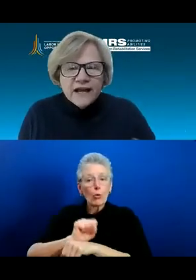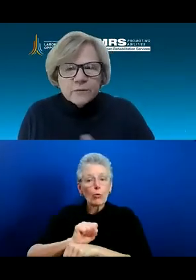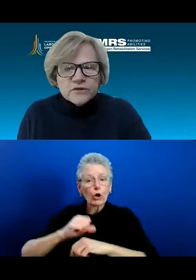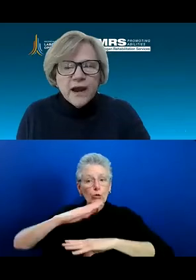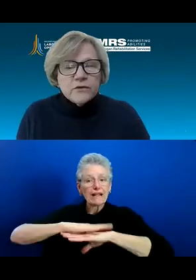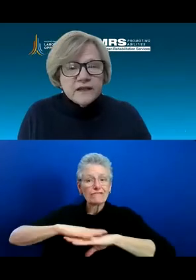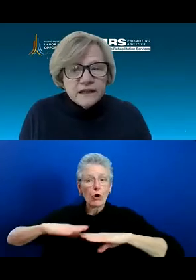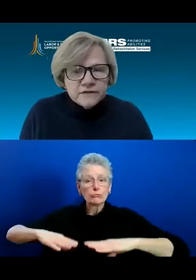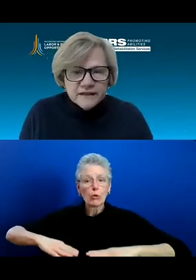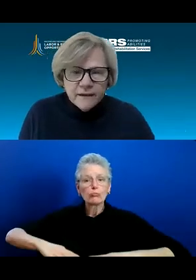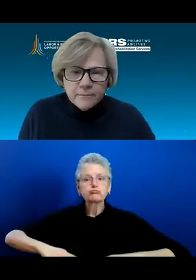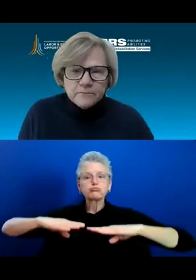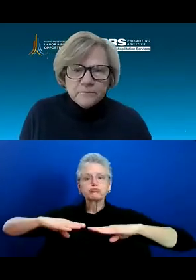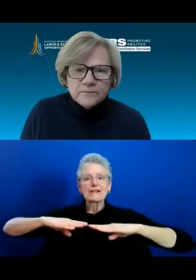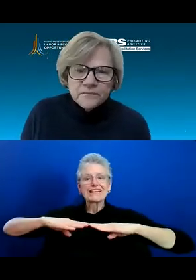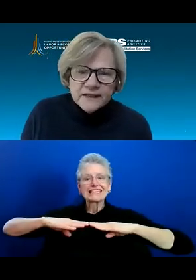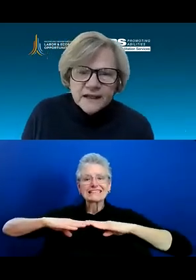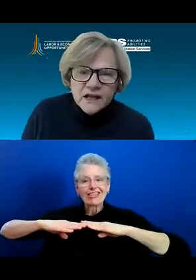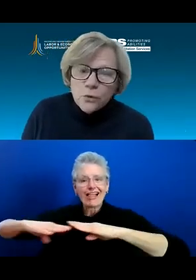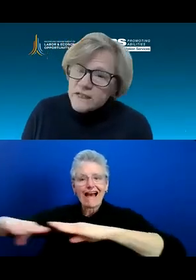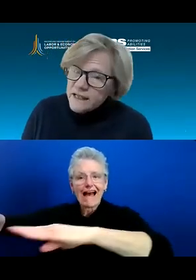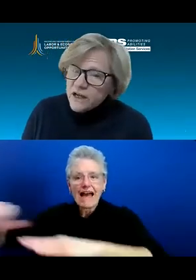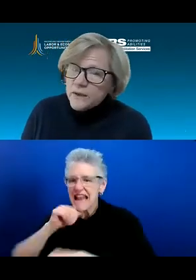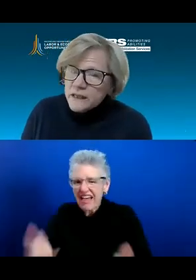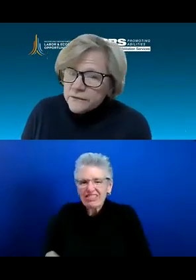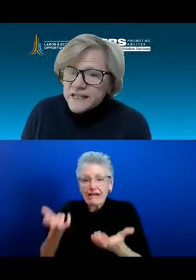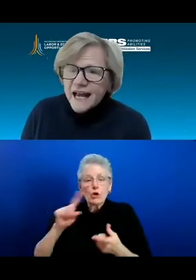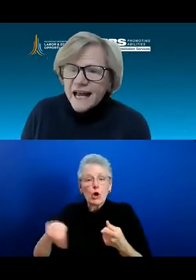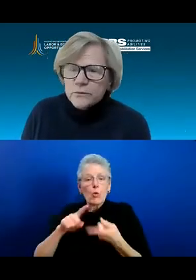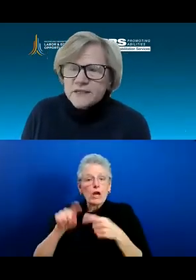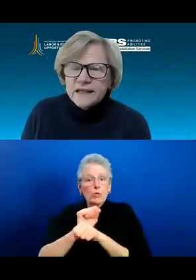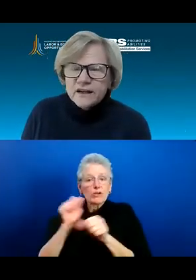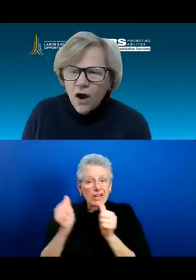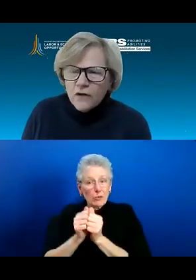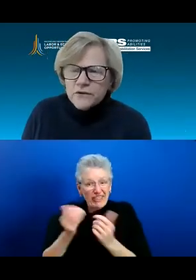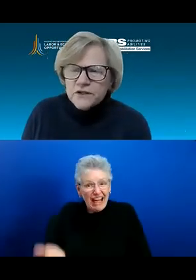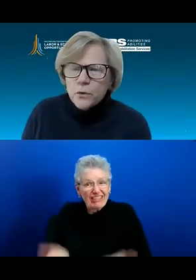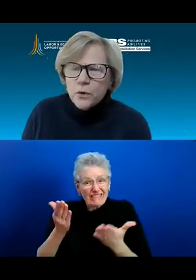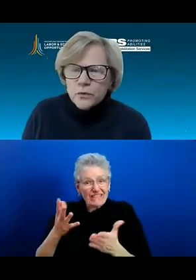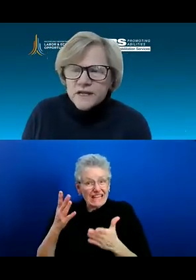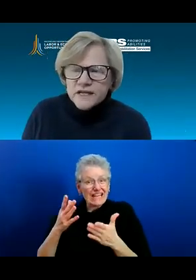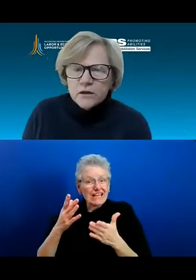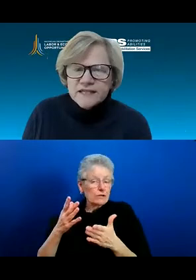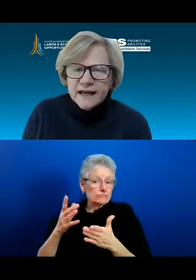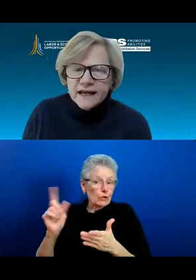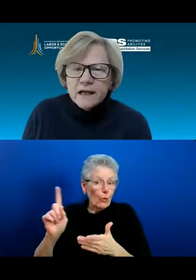of items rather than lifting them. When dealing with lifting items in an office or retail setting,